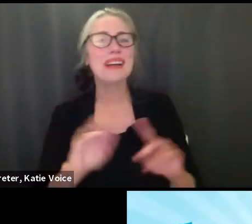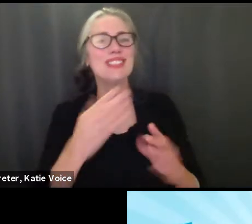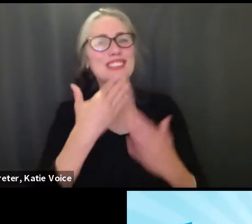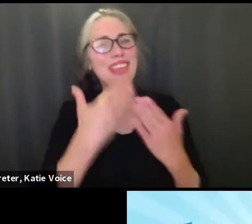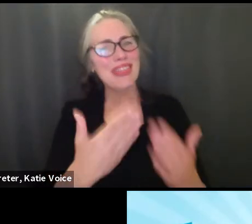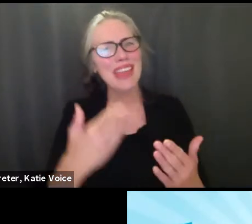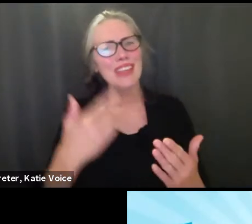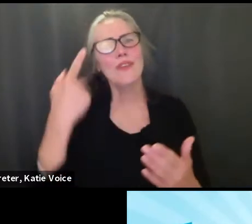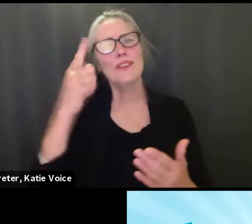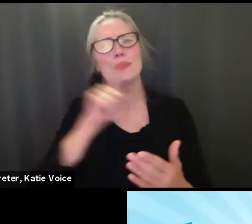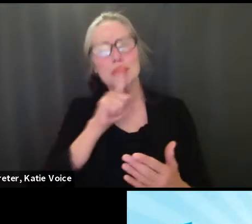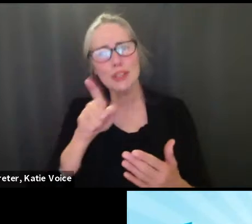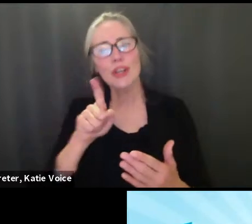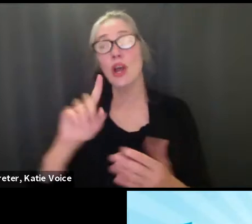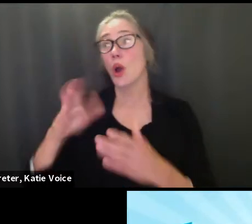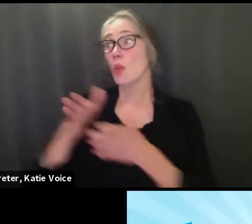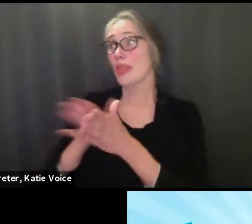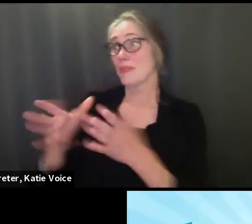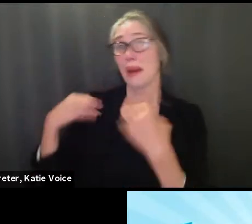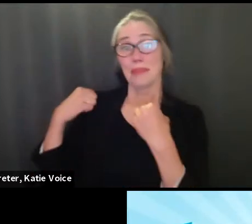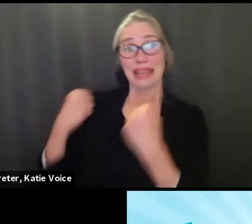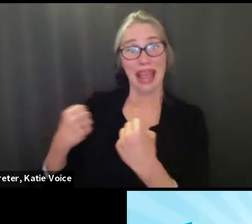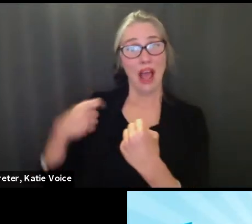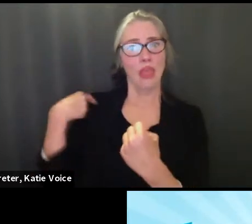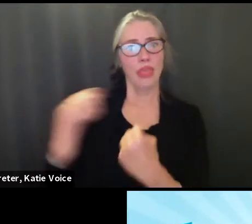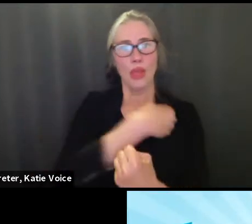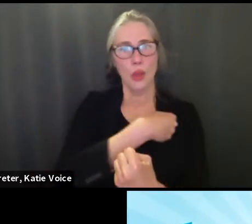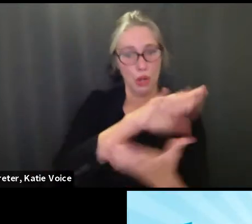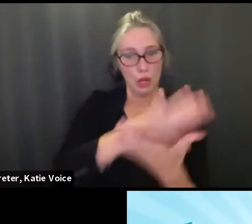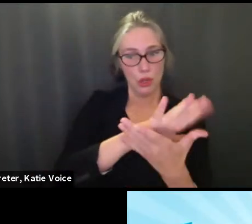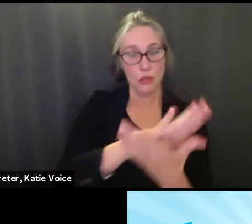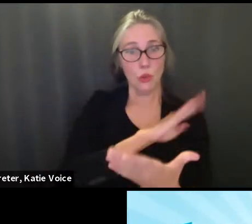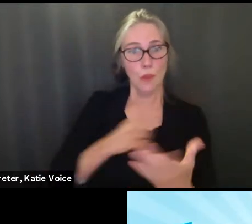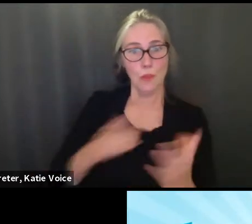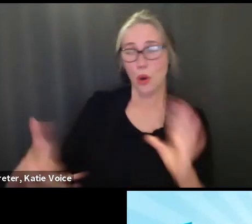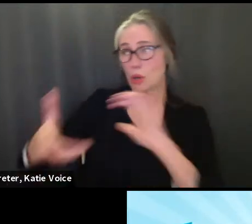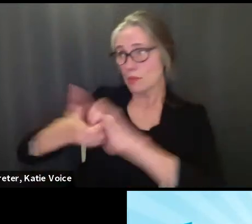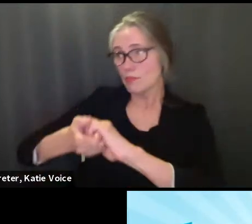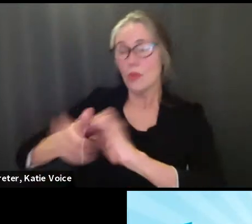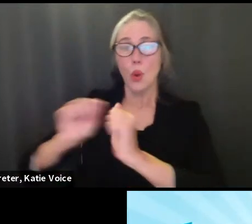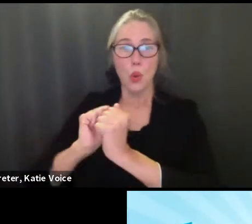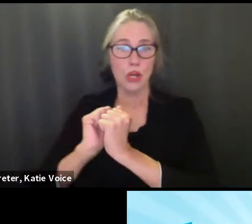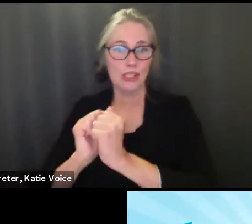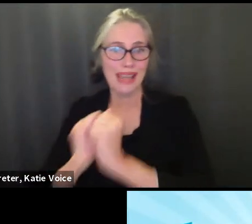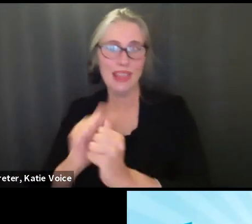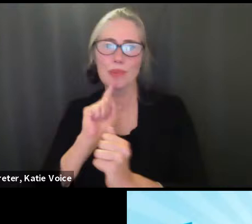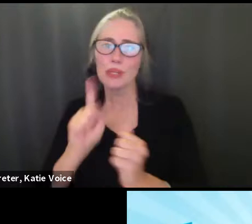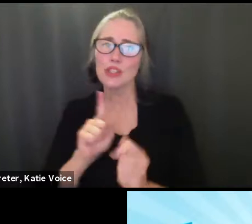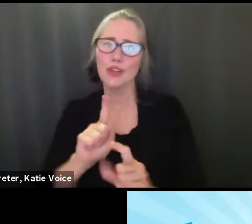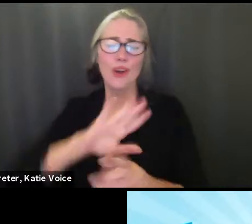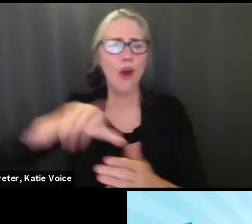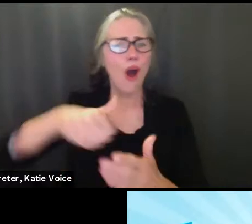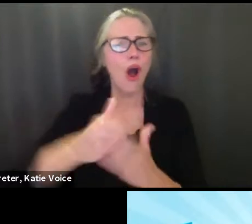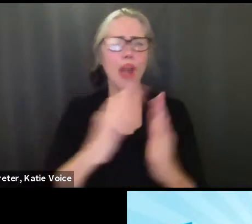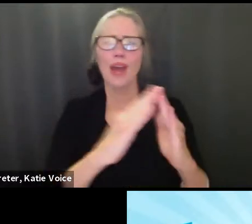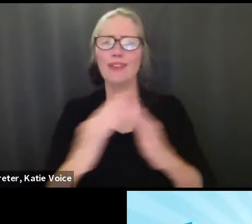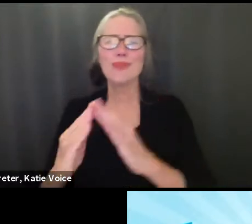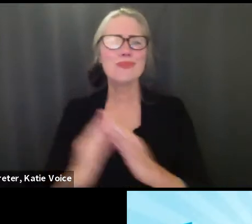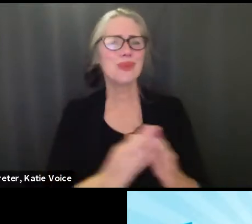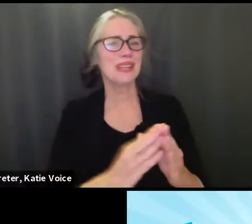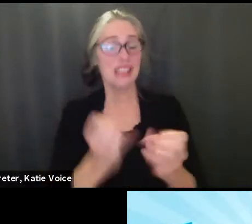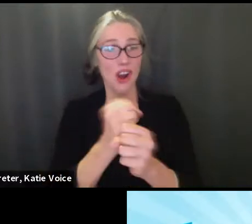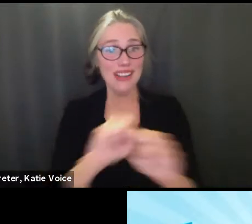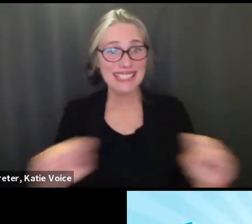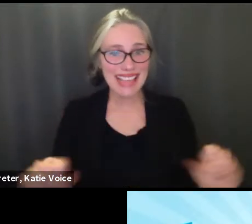with public health to ensure safety for all of us, all in our community, and are very excited to support our ceremonies